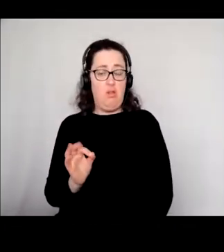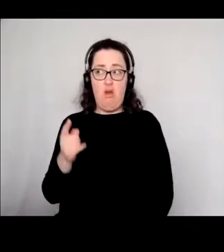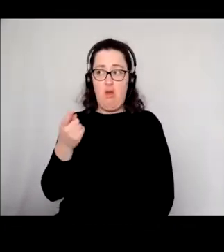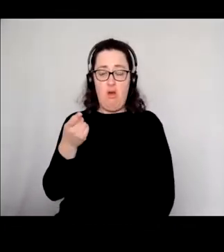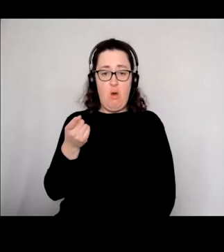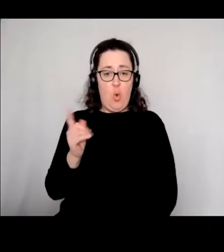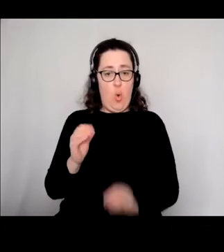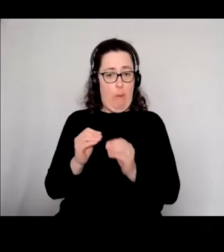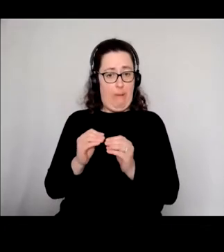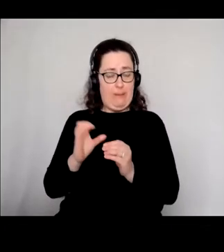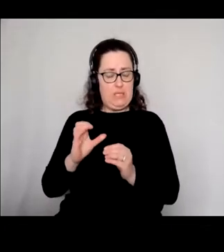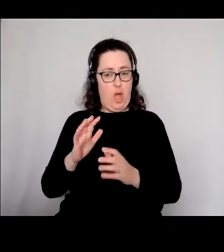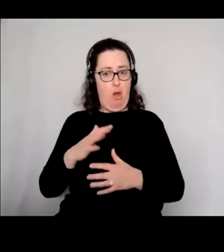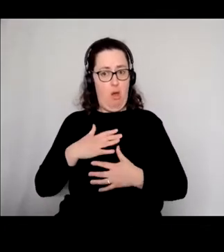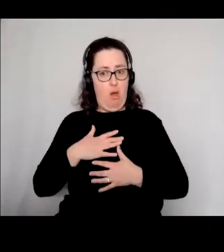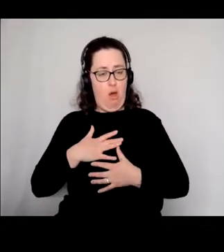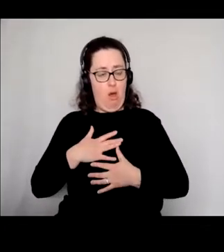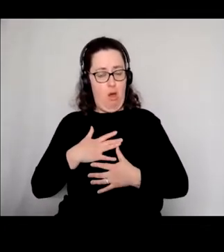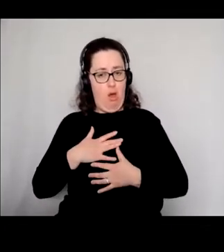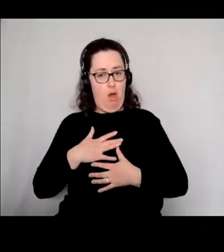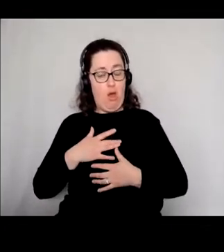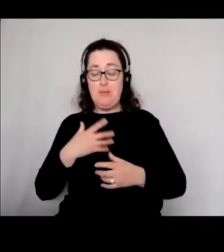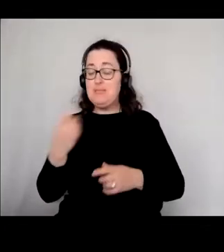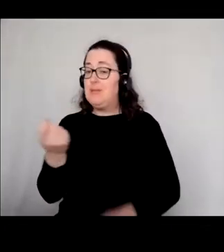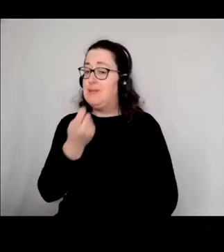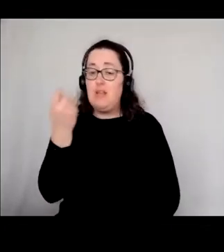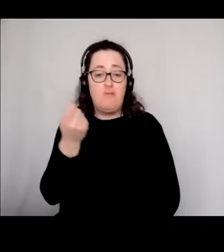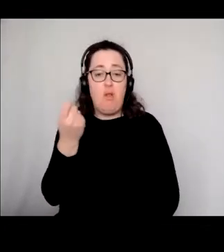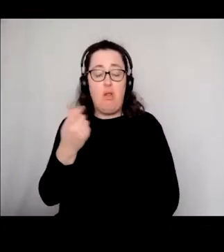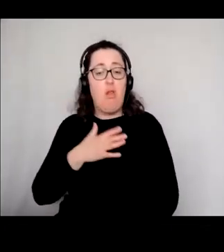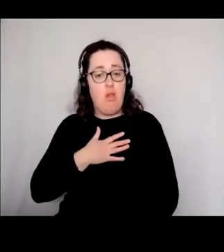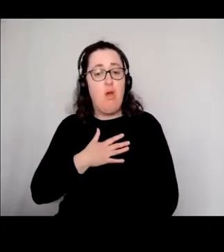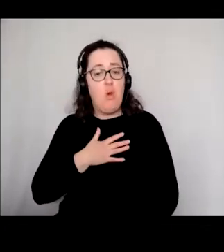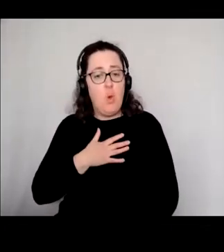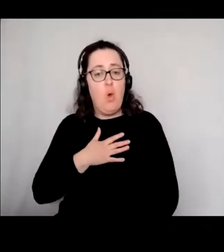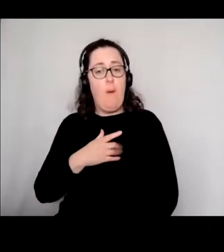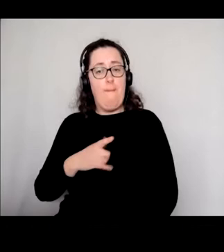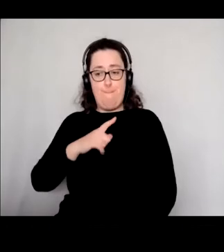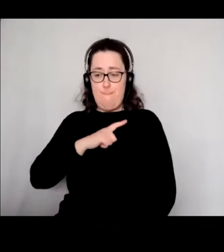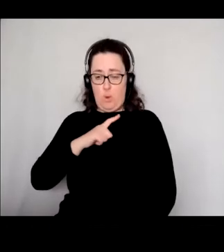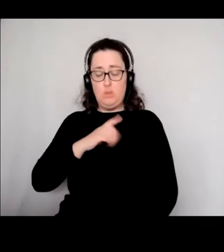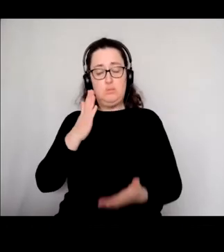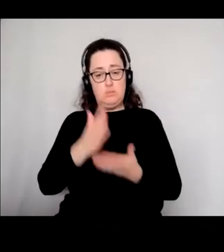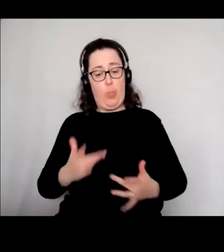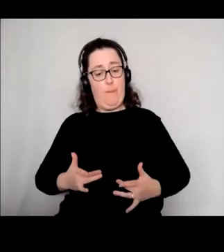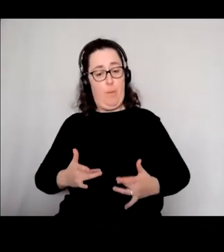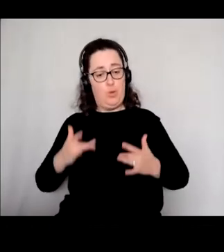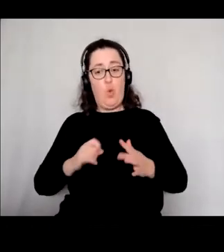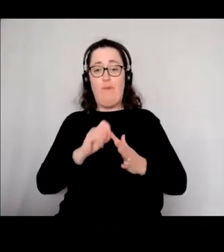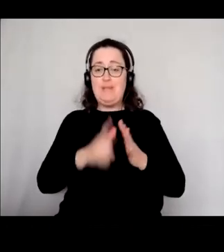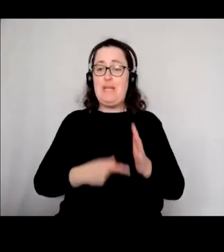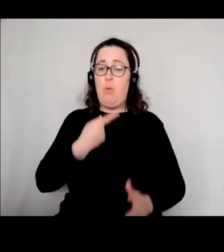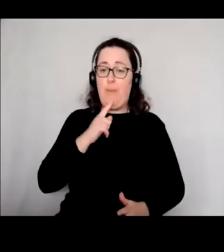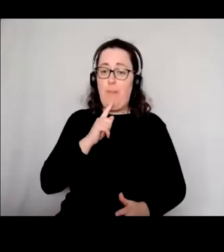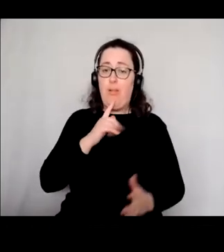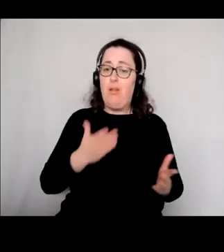big hit because it was clearly authentic, came out of a movement and felt like it was disabled people's point of view of the